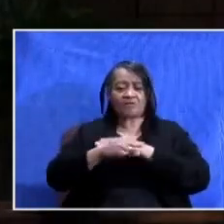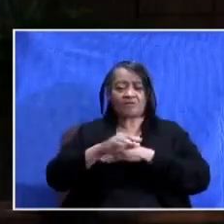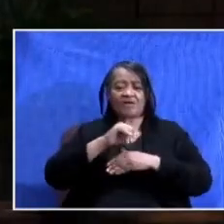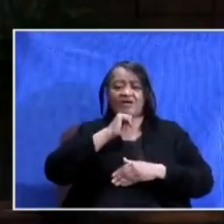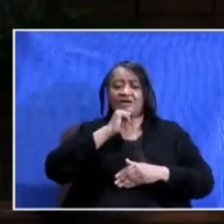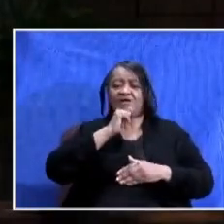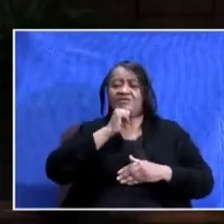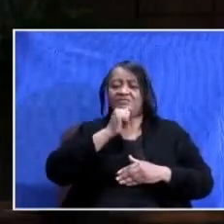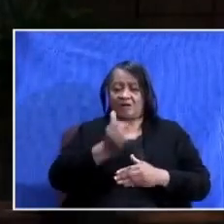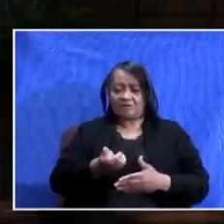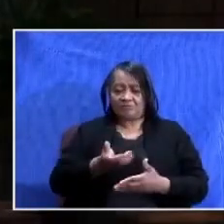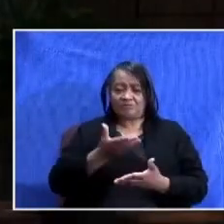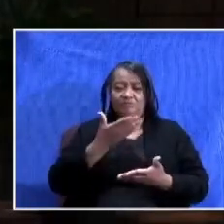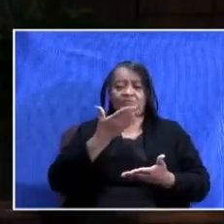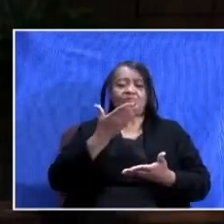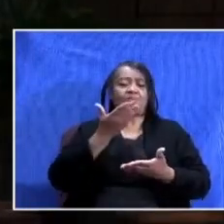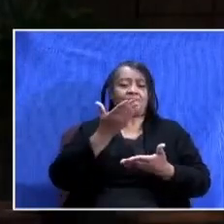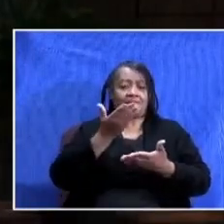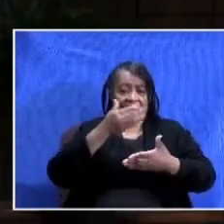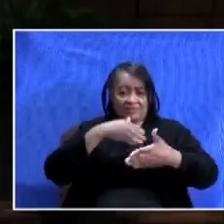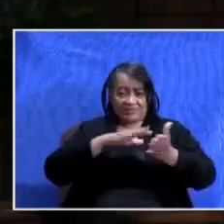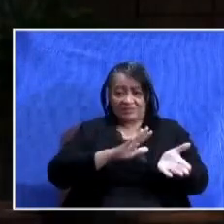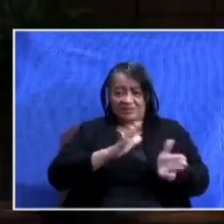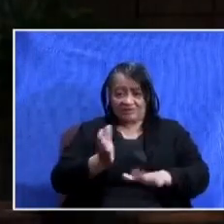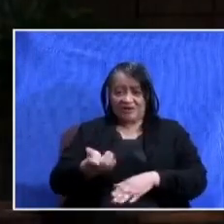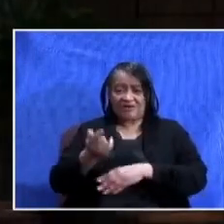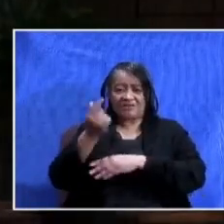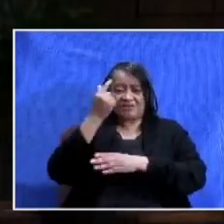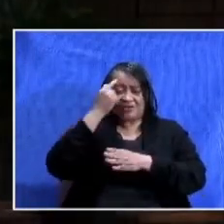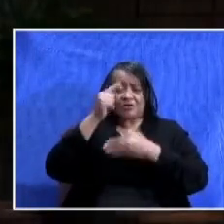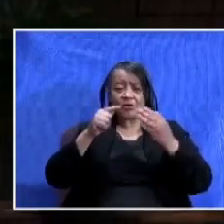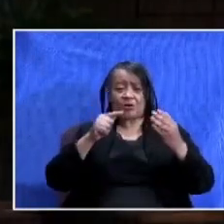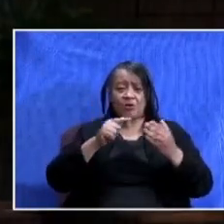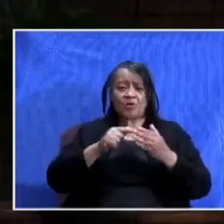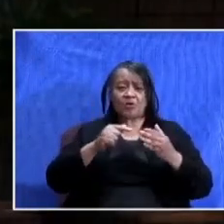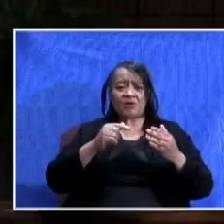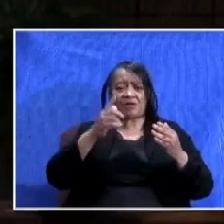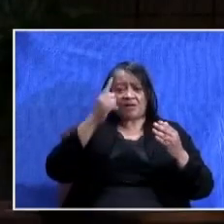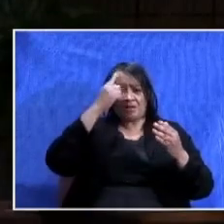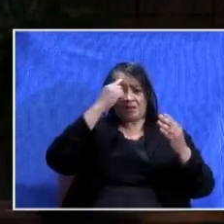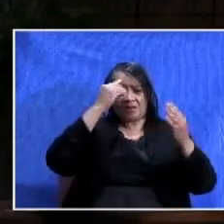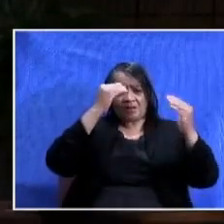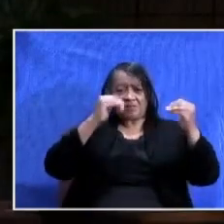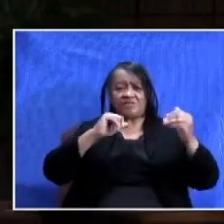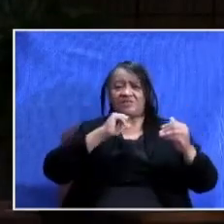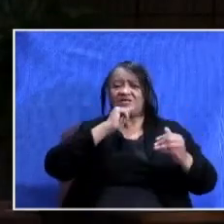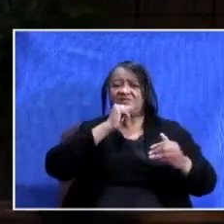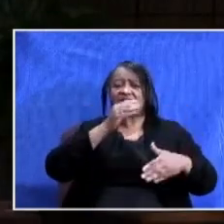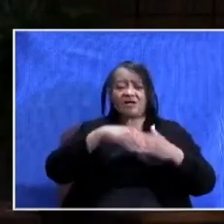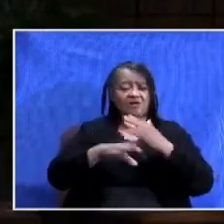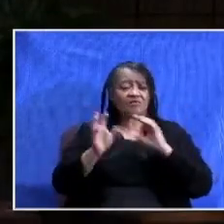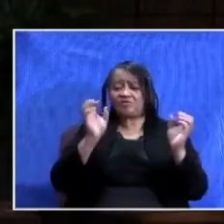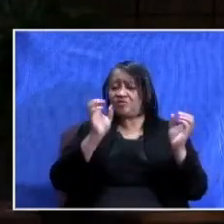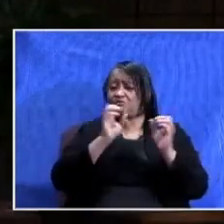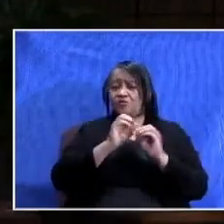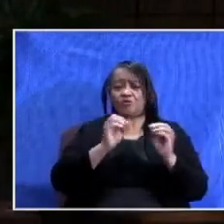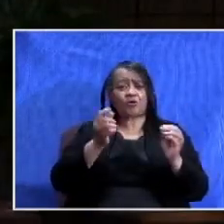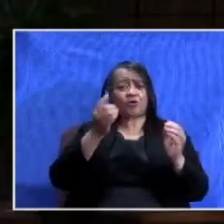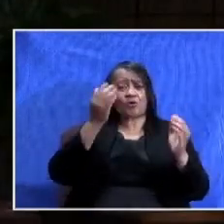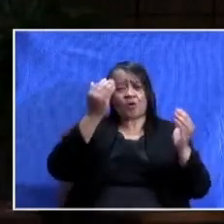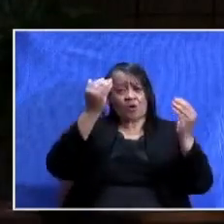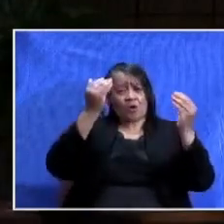had died. Think about that metaphor. Hope, we never had